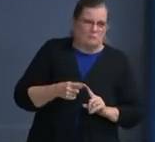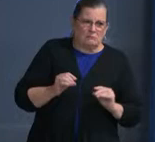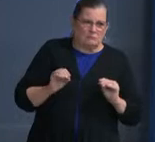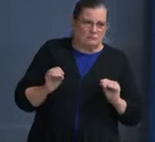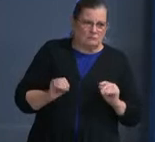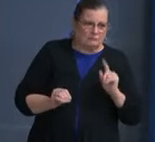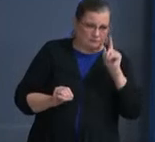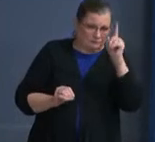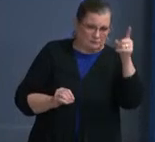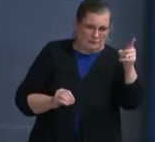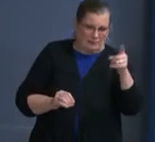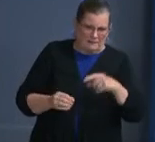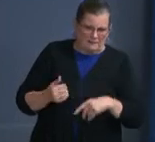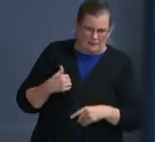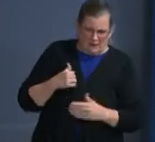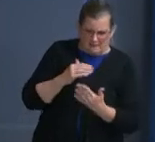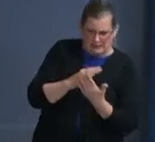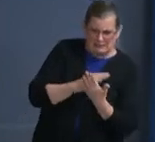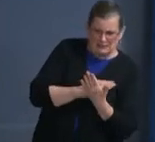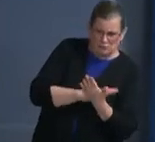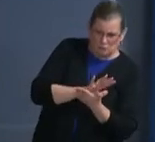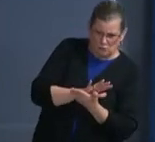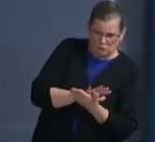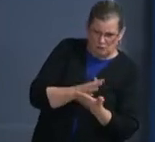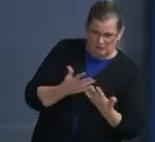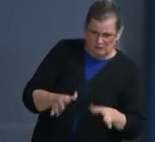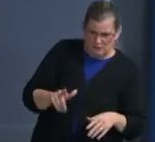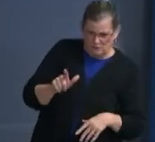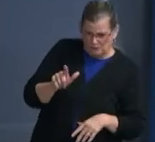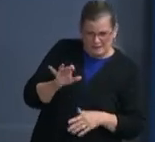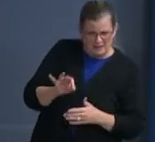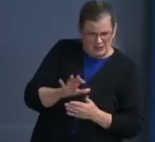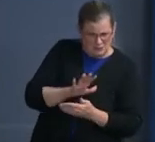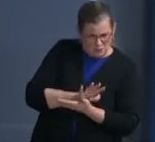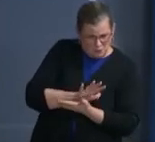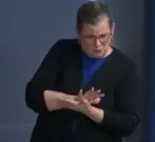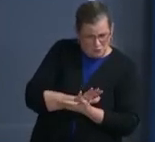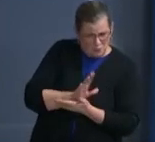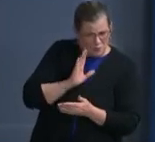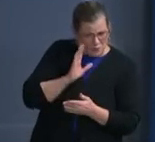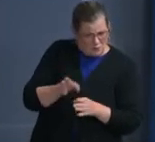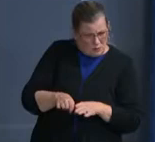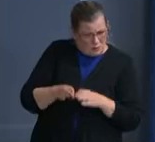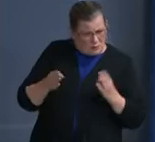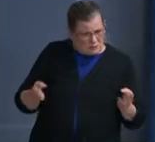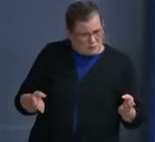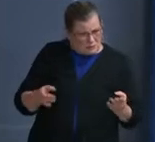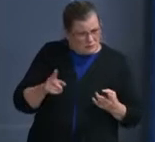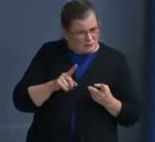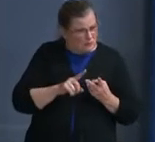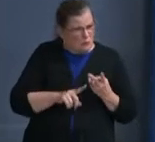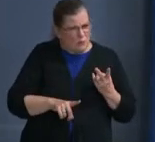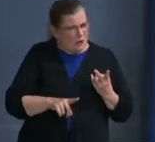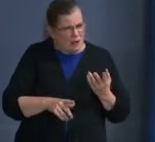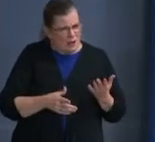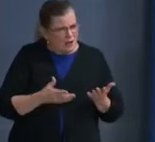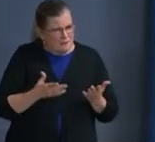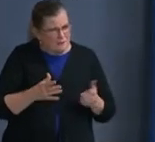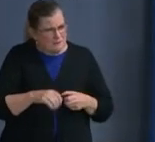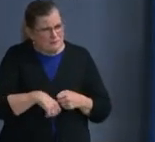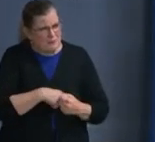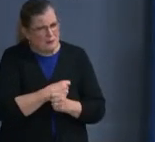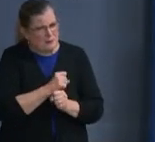Do you have a list of the schools the 29 schools that will be opening? And what made a school open